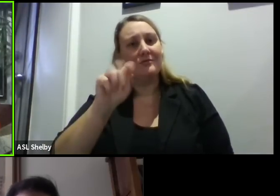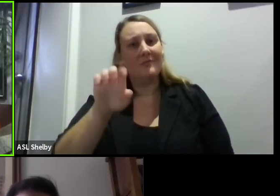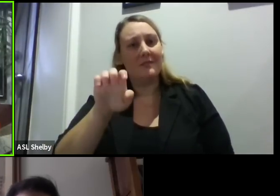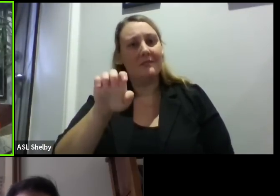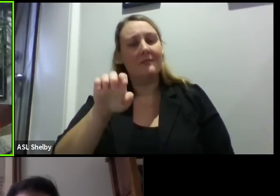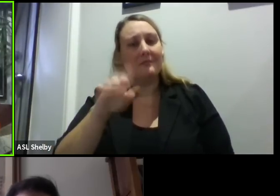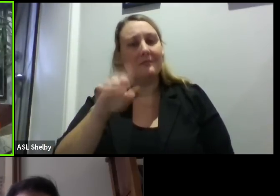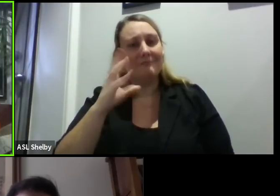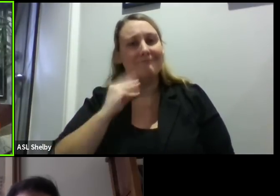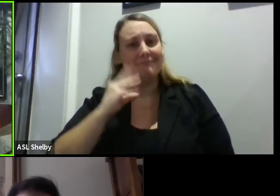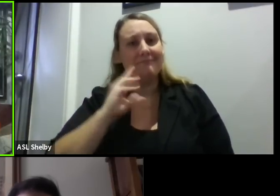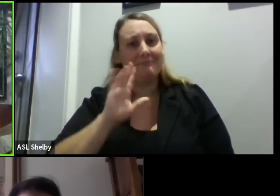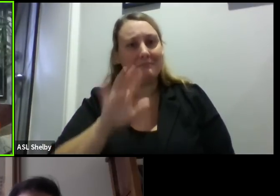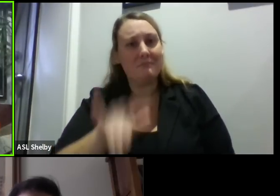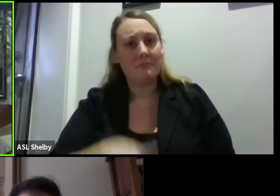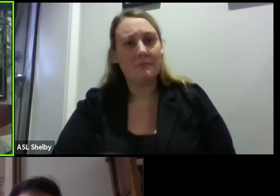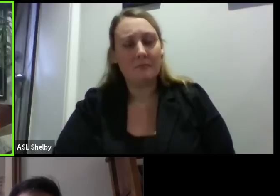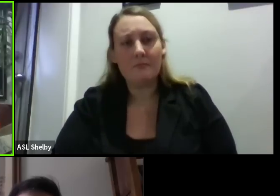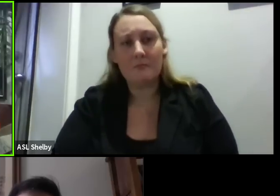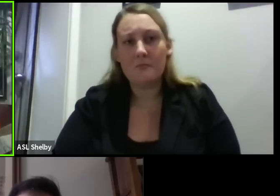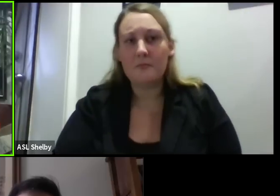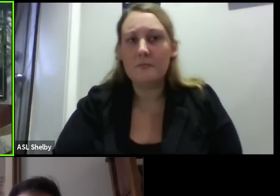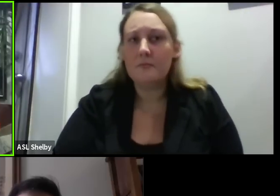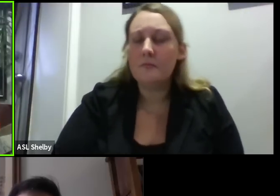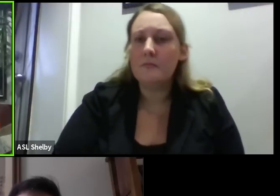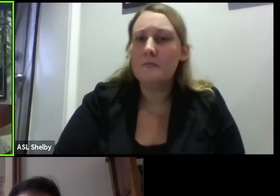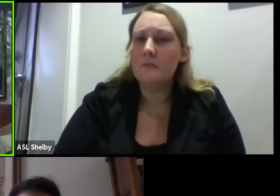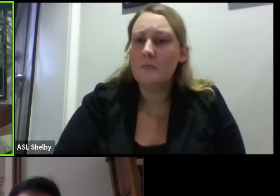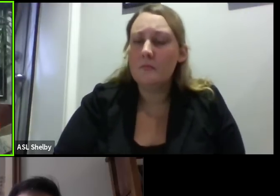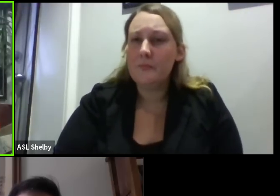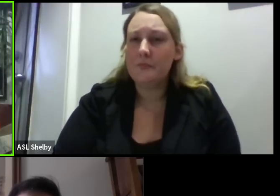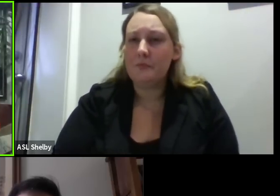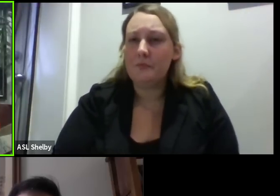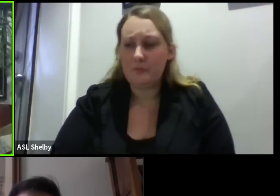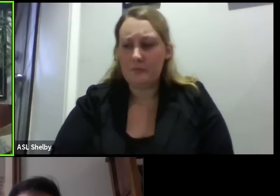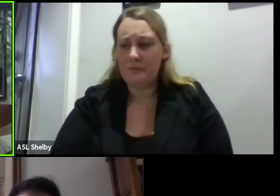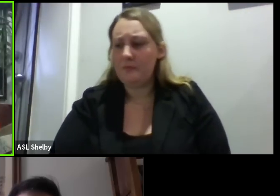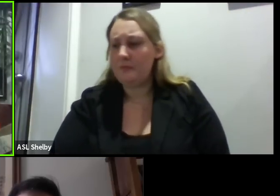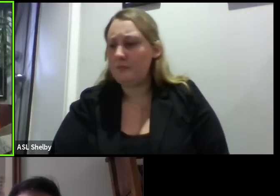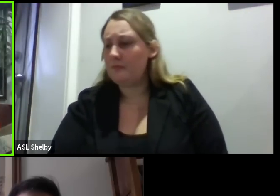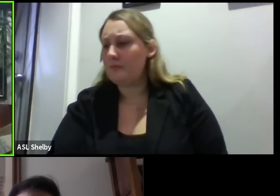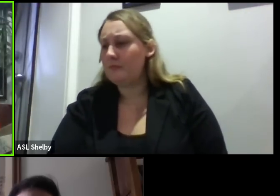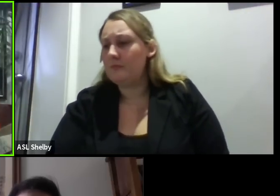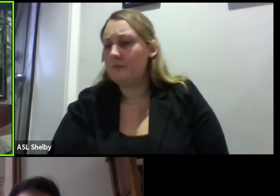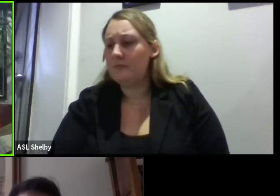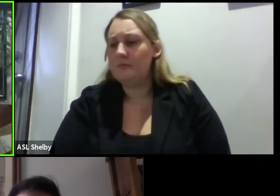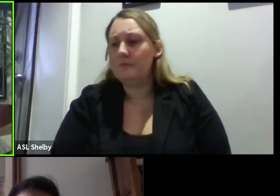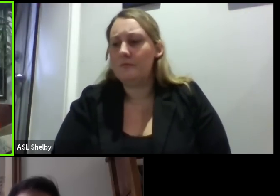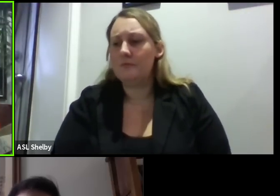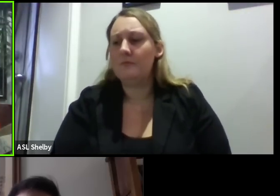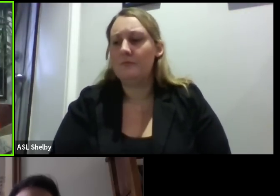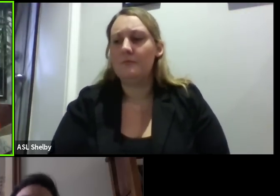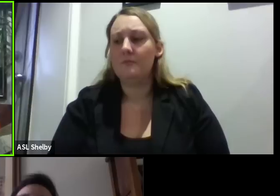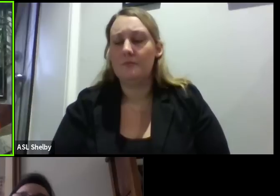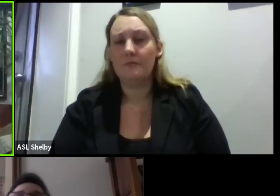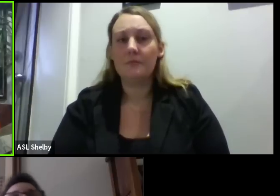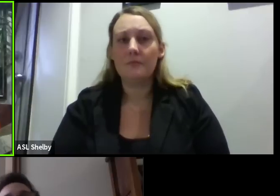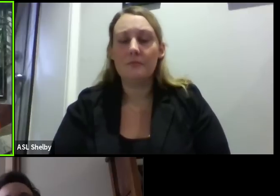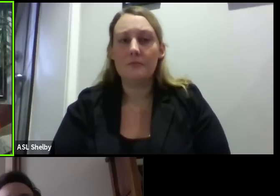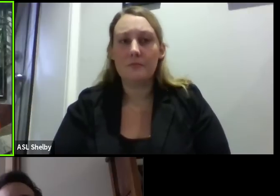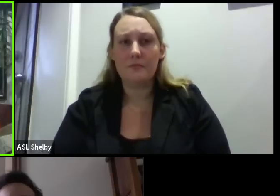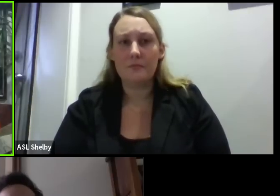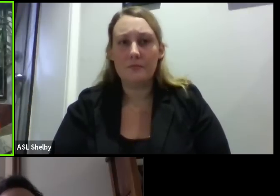Es difícil hablar sobre esta situación, específicamente cuando ya pasaron muchísimo tiempo, tratas de olvidar, pero es